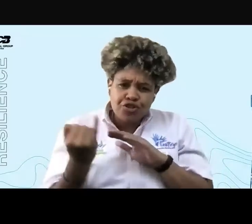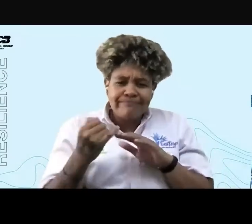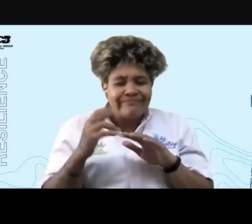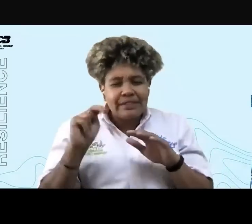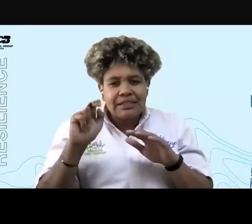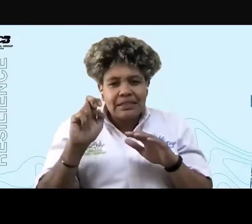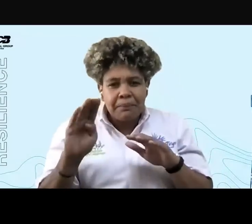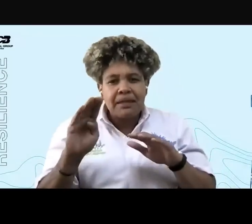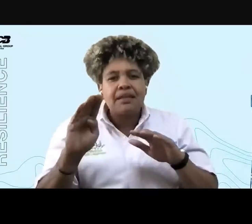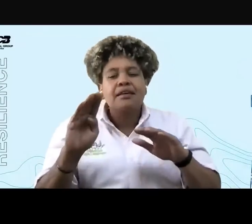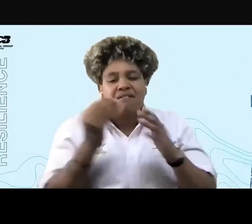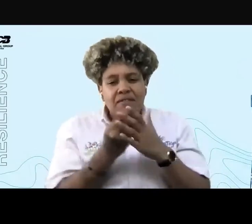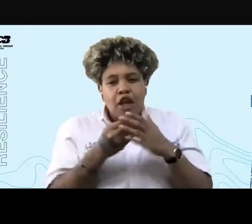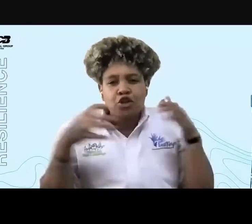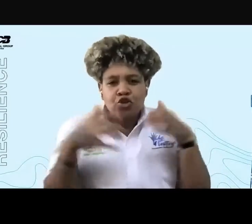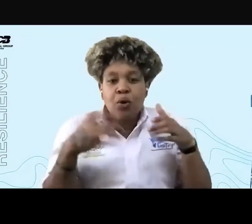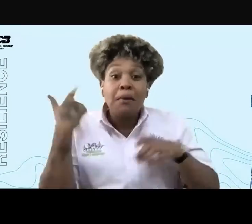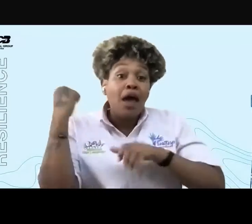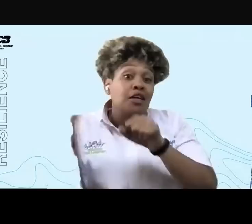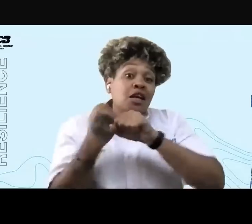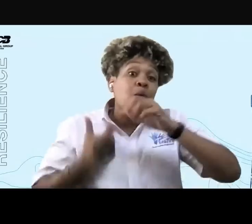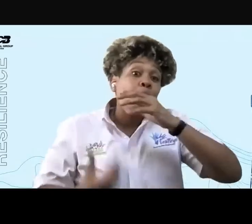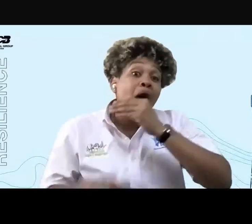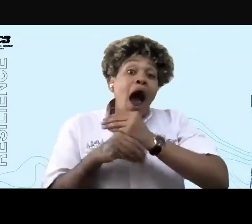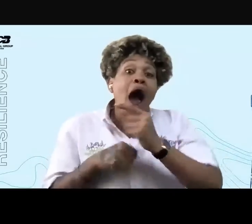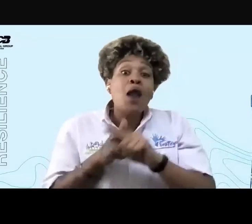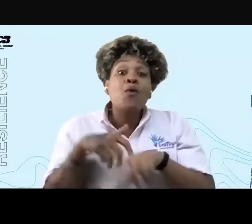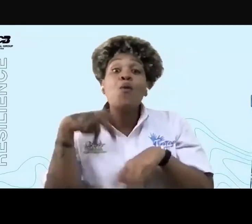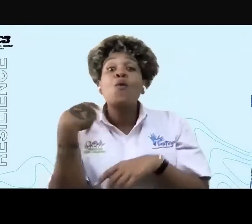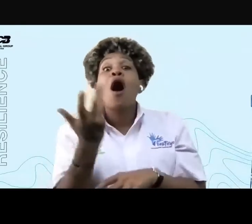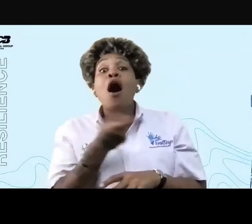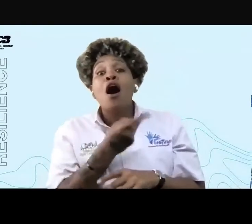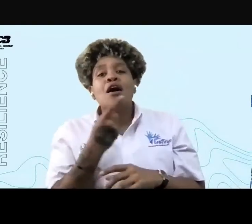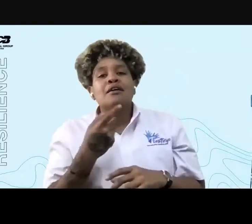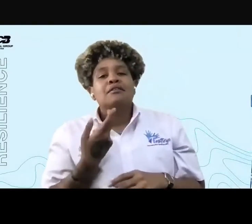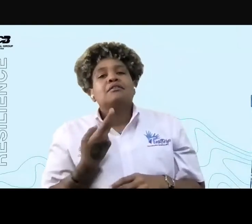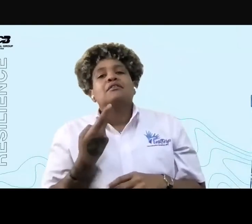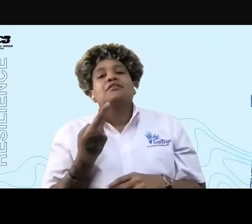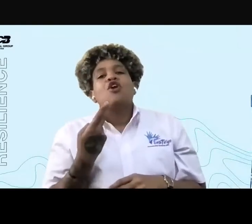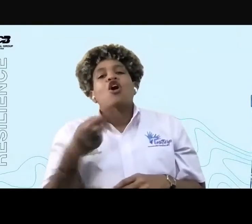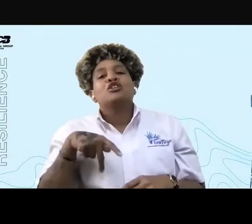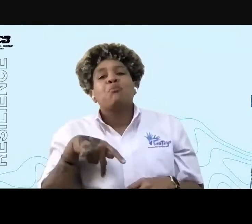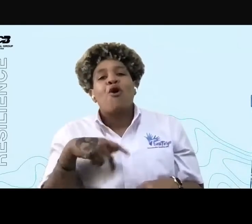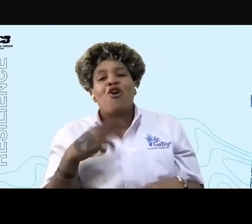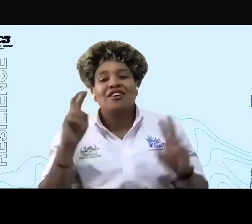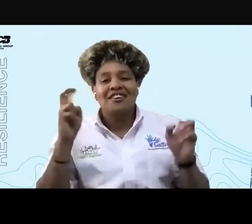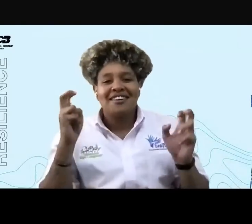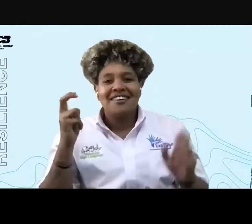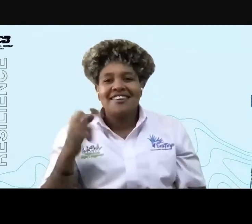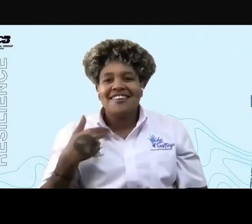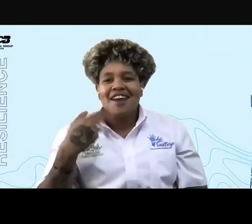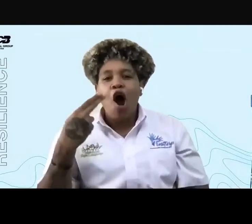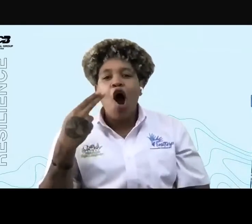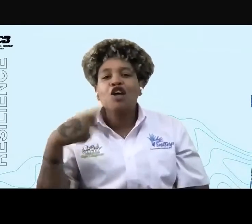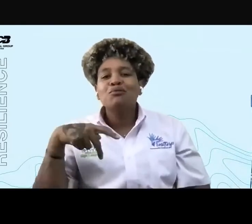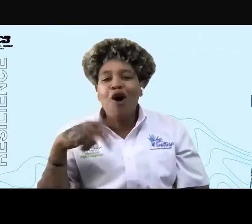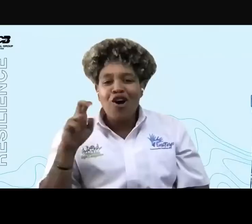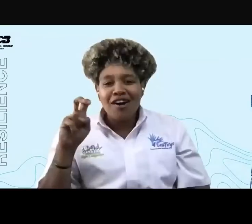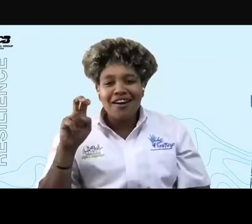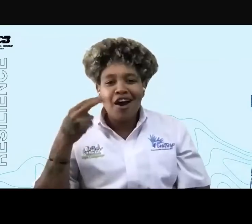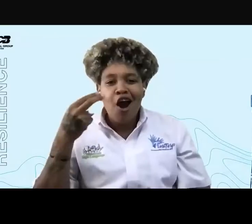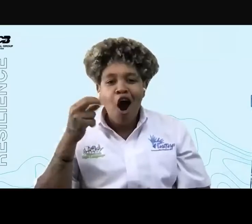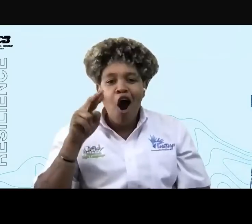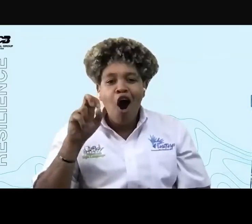some horsepower in terms of governance. Gary, sorry to refer to you as horsepower. We added Mr.